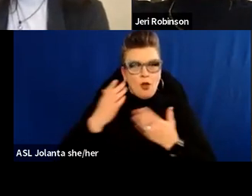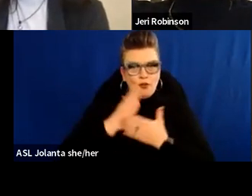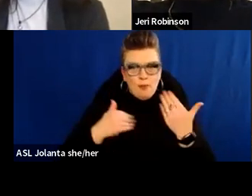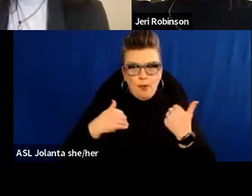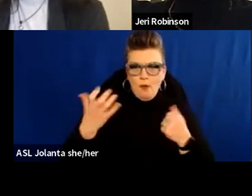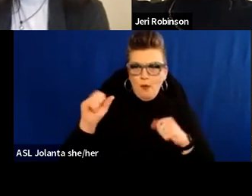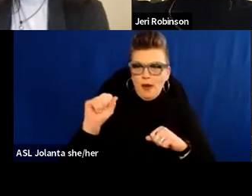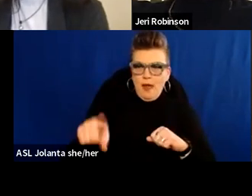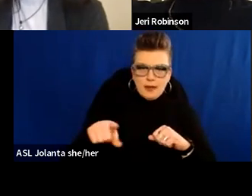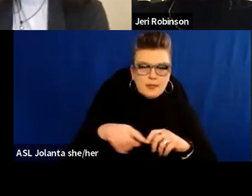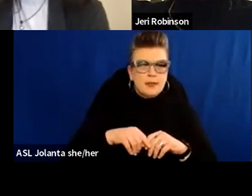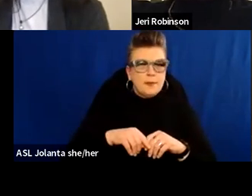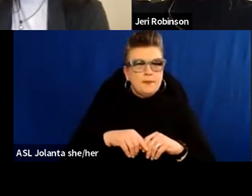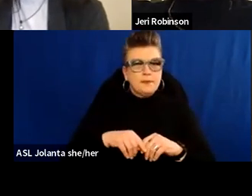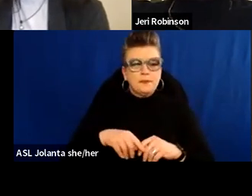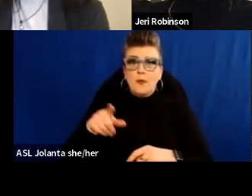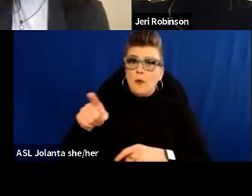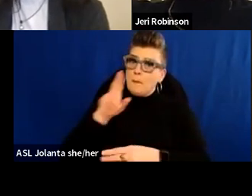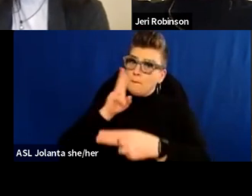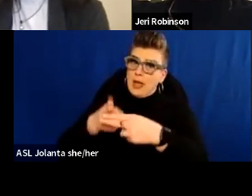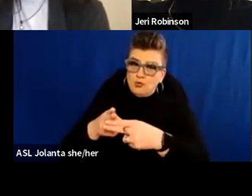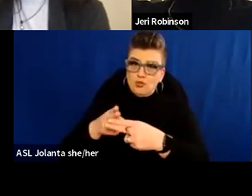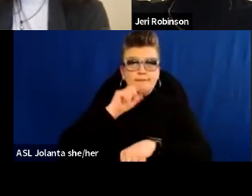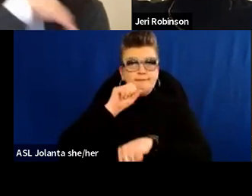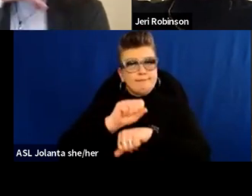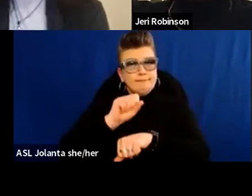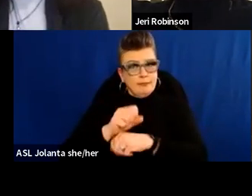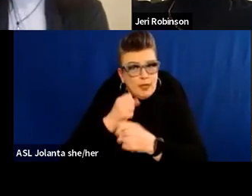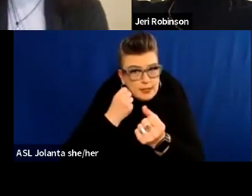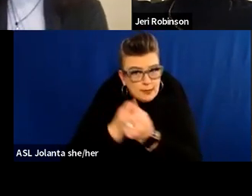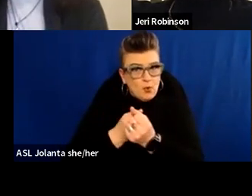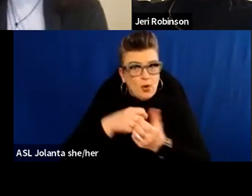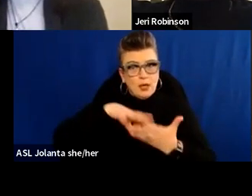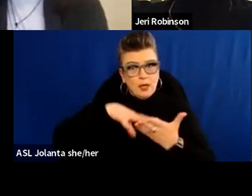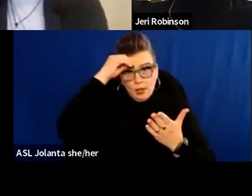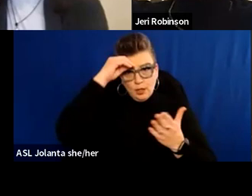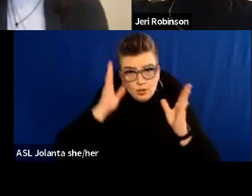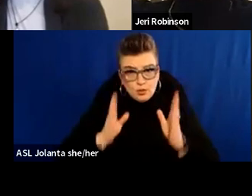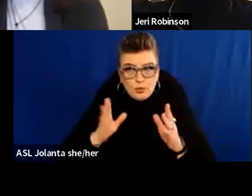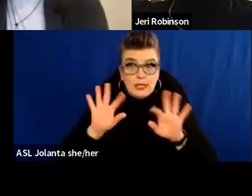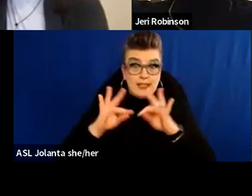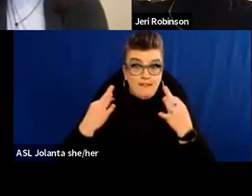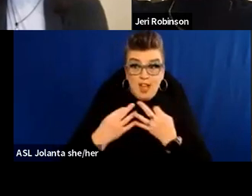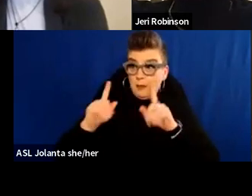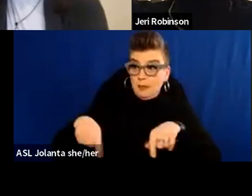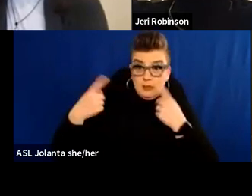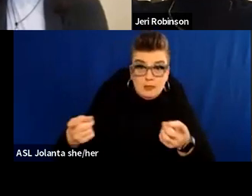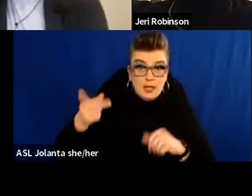um the mention around really supporting students and families that have been historically